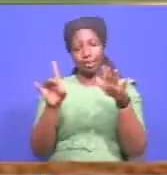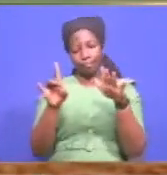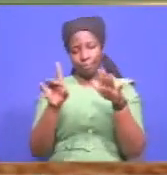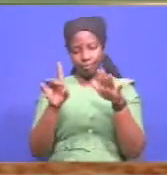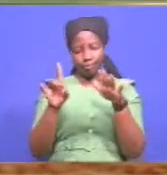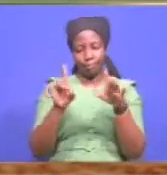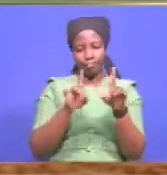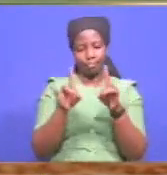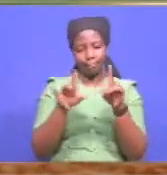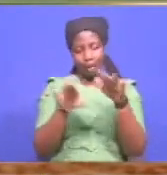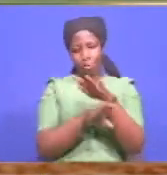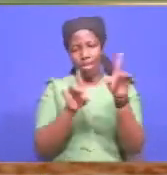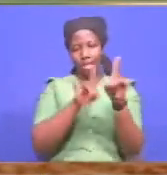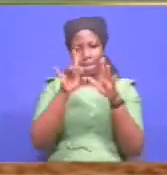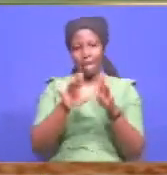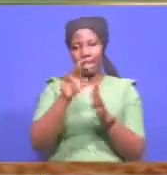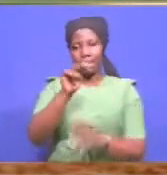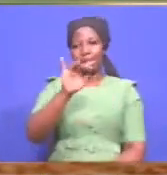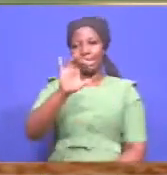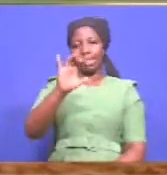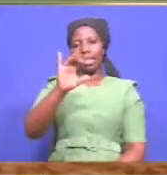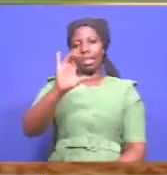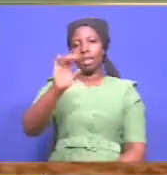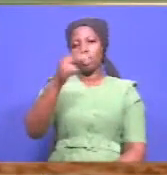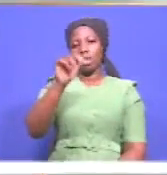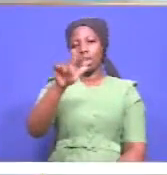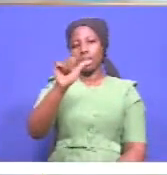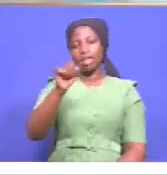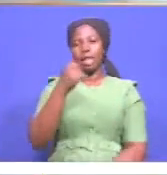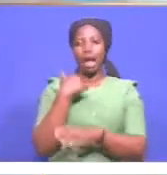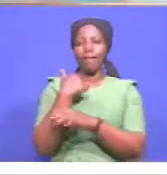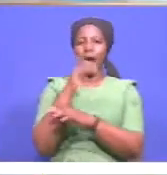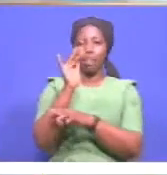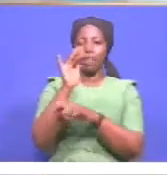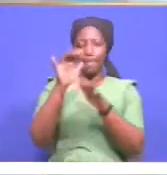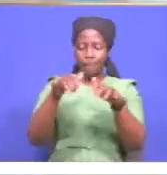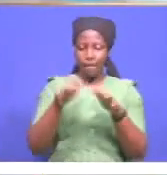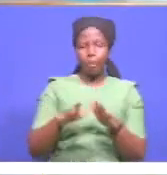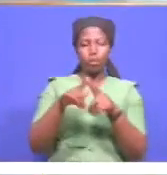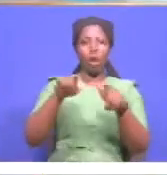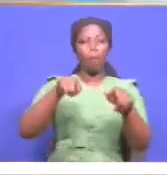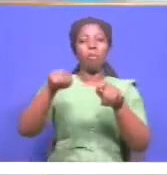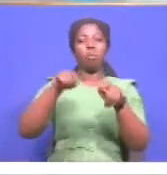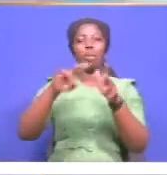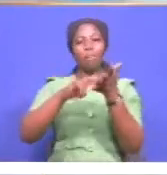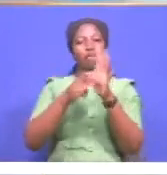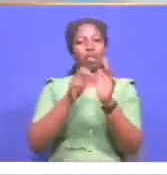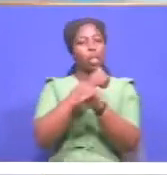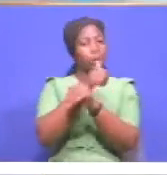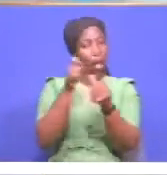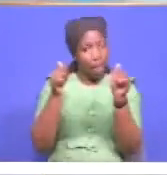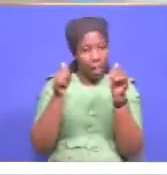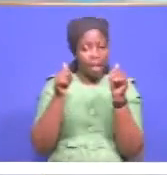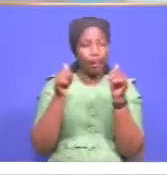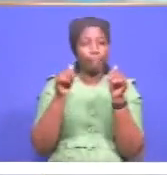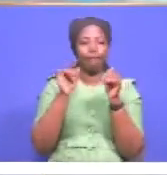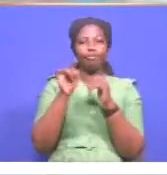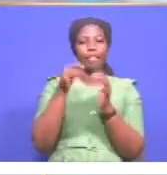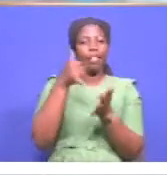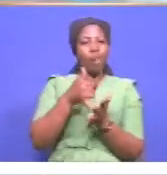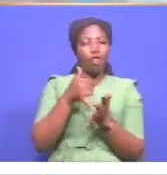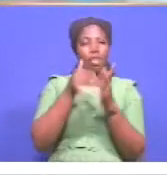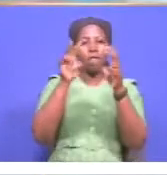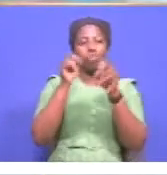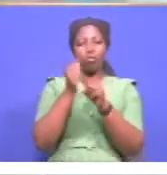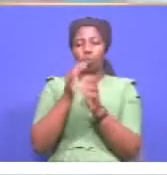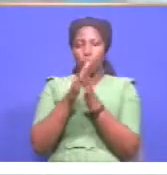Omondi urged farmers to properly manage the project. It comes to issues to do with the maintenance. They maintain